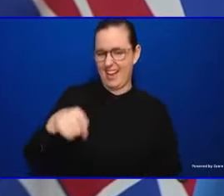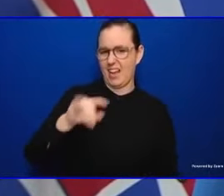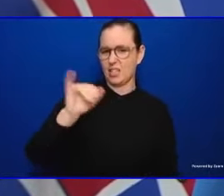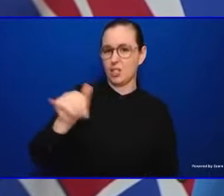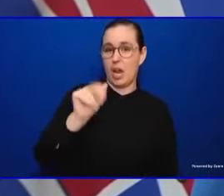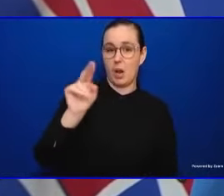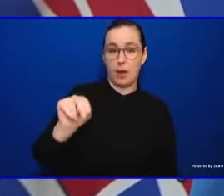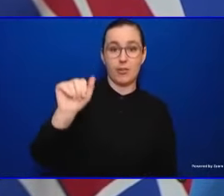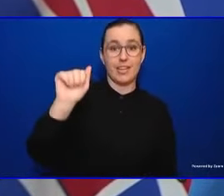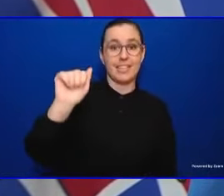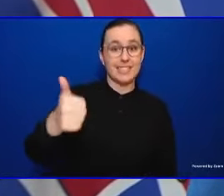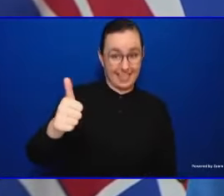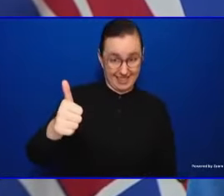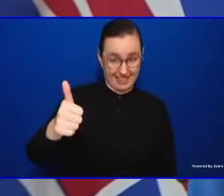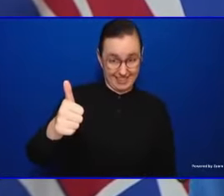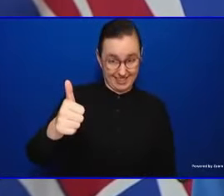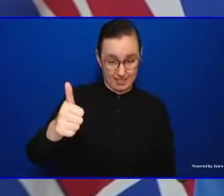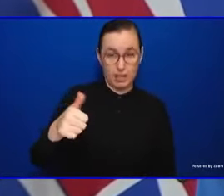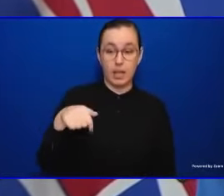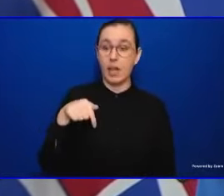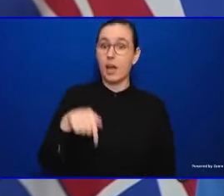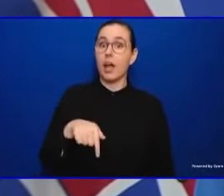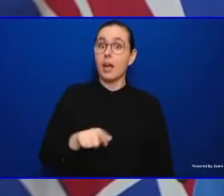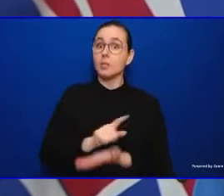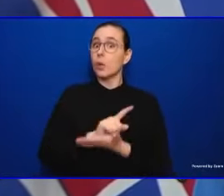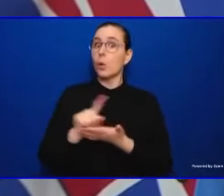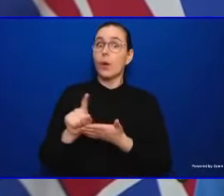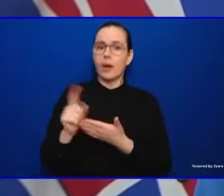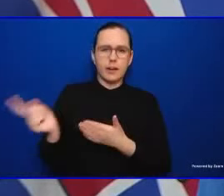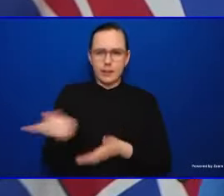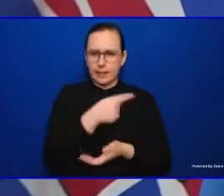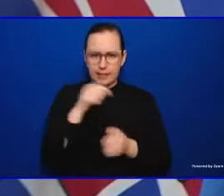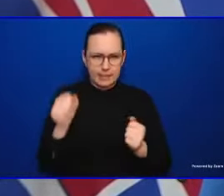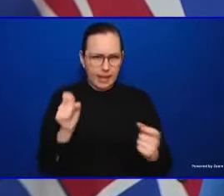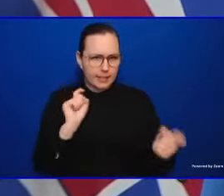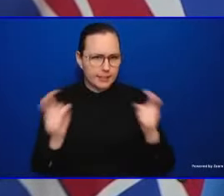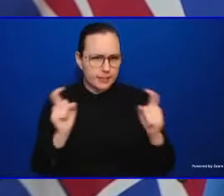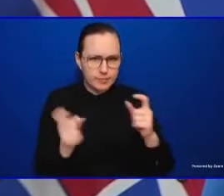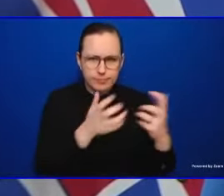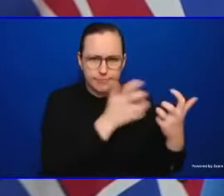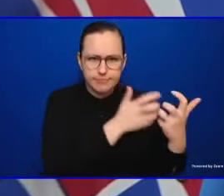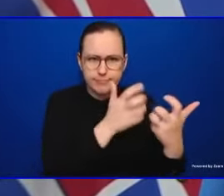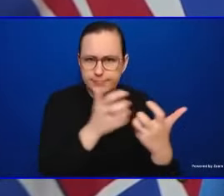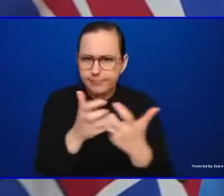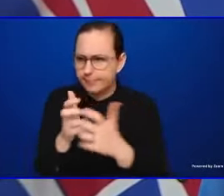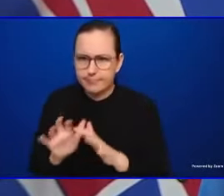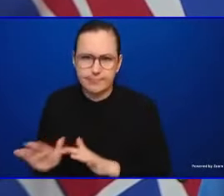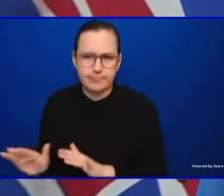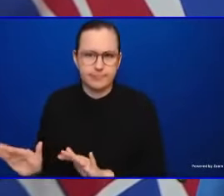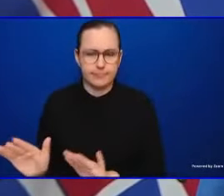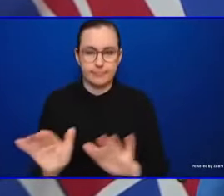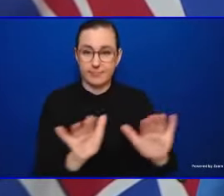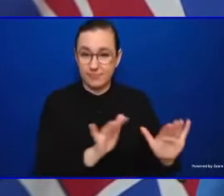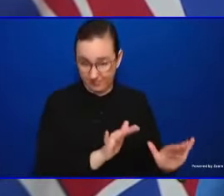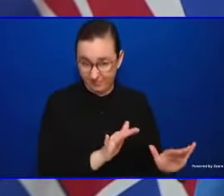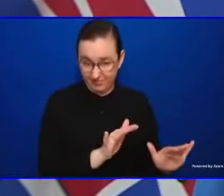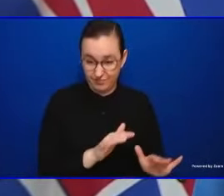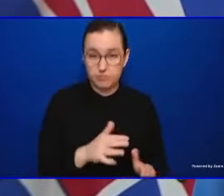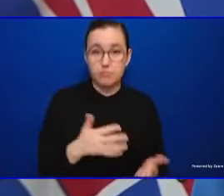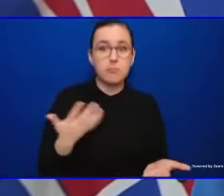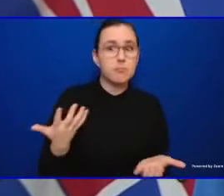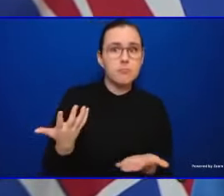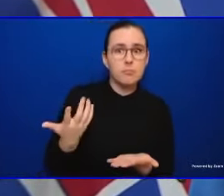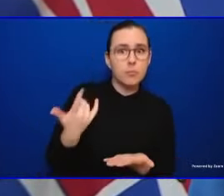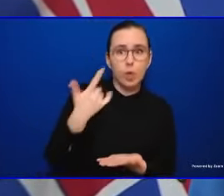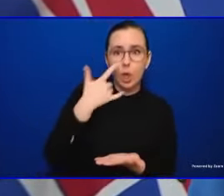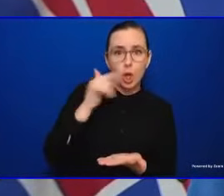to the changing pandemic. And we have been working this week with our K-12 Education Steering Committee, which is